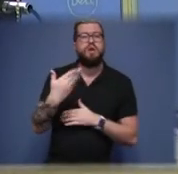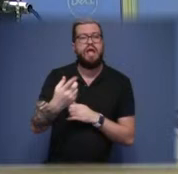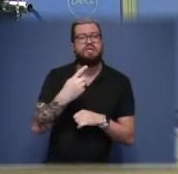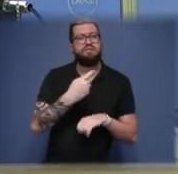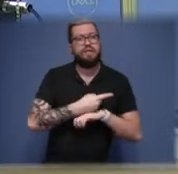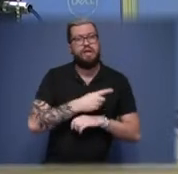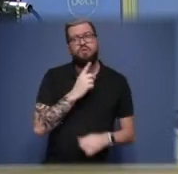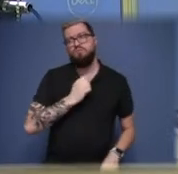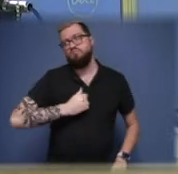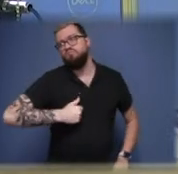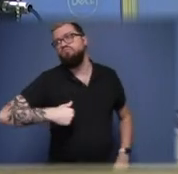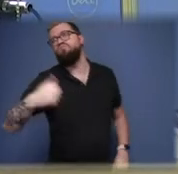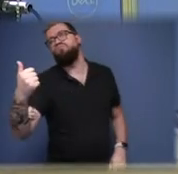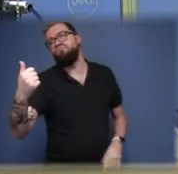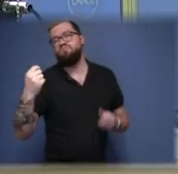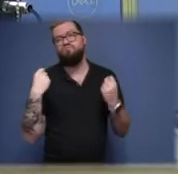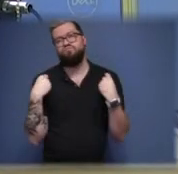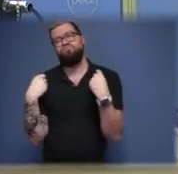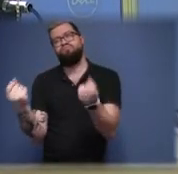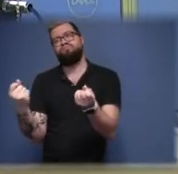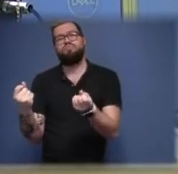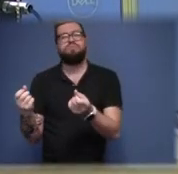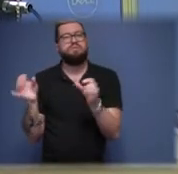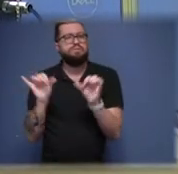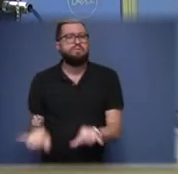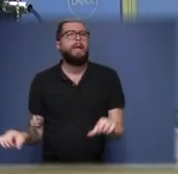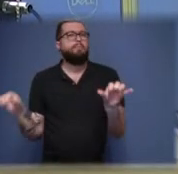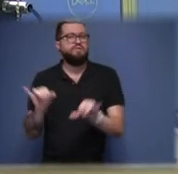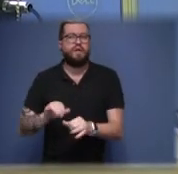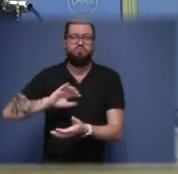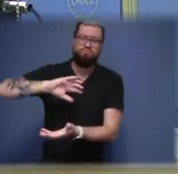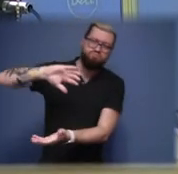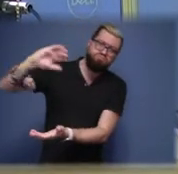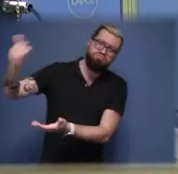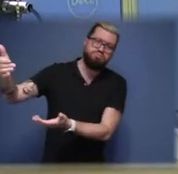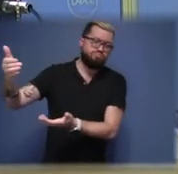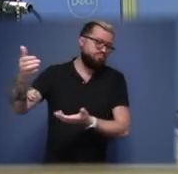back up in the upper part of the county and do the same thing again.